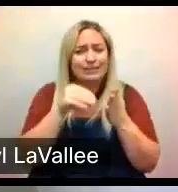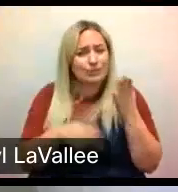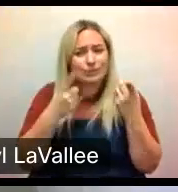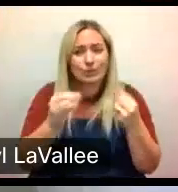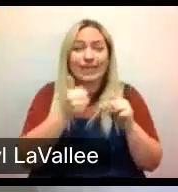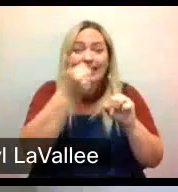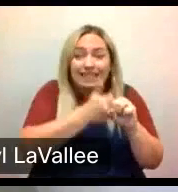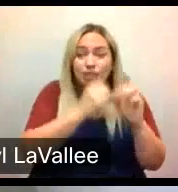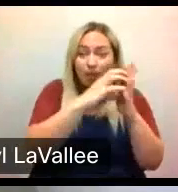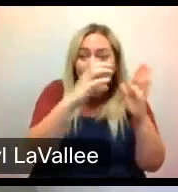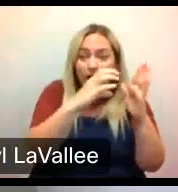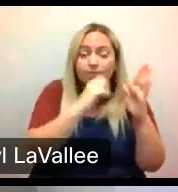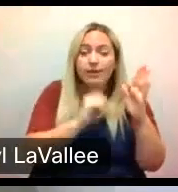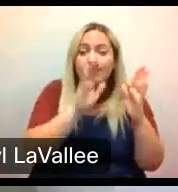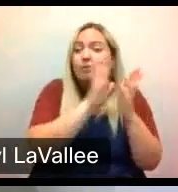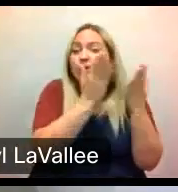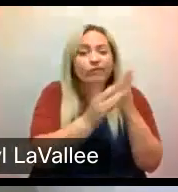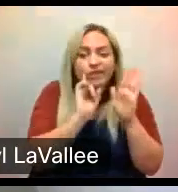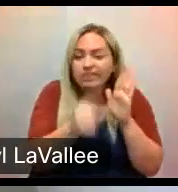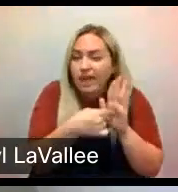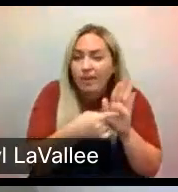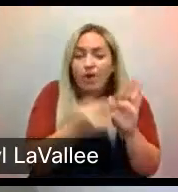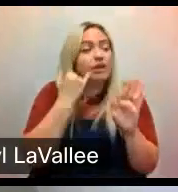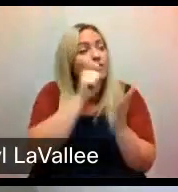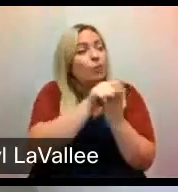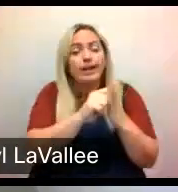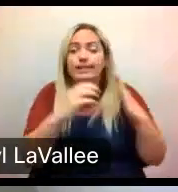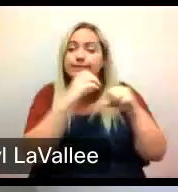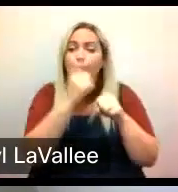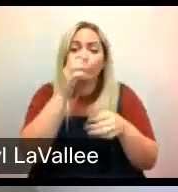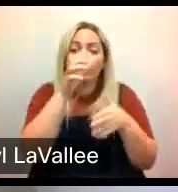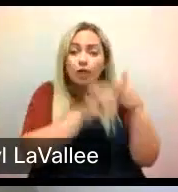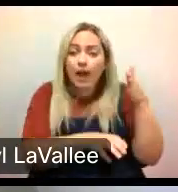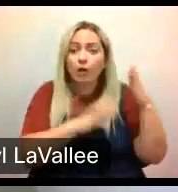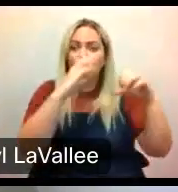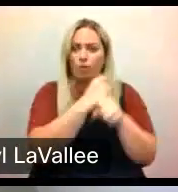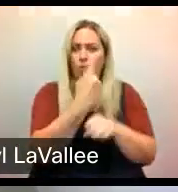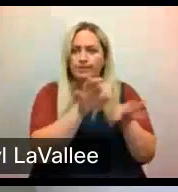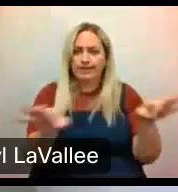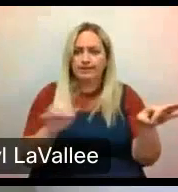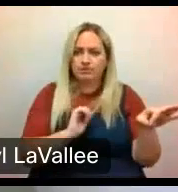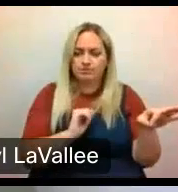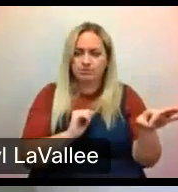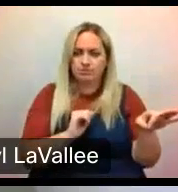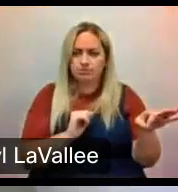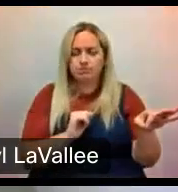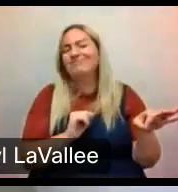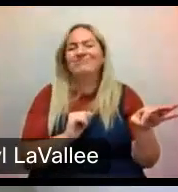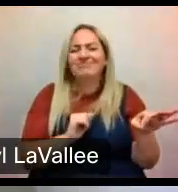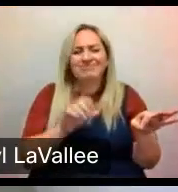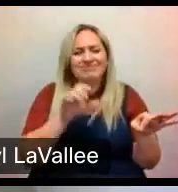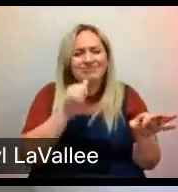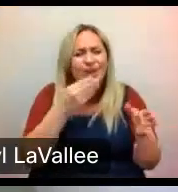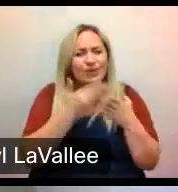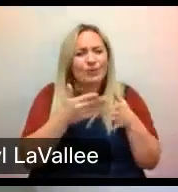each paragraph within a textbook, let's say, if you're writing a summary of a chapter, and they make it into one sentence. This isn't a good way of